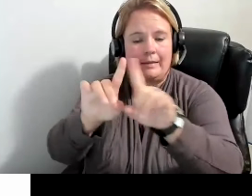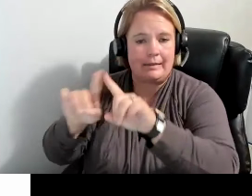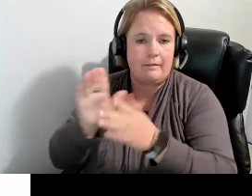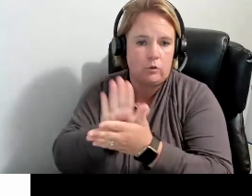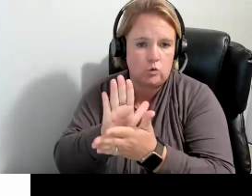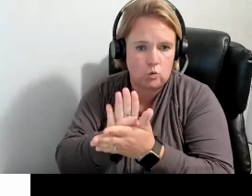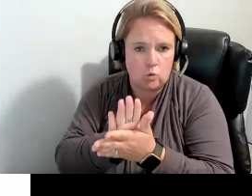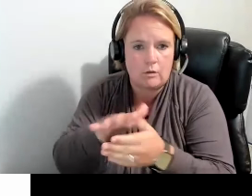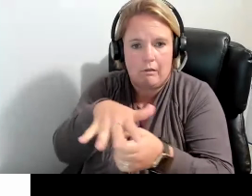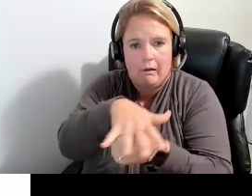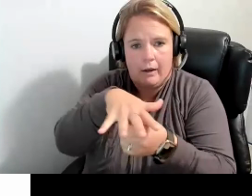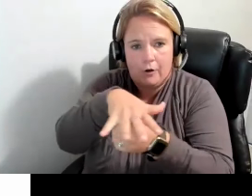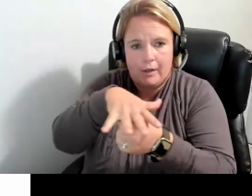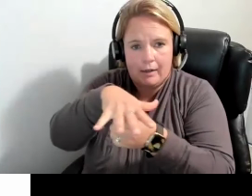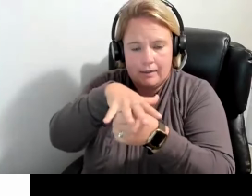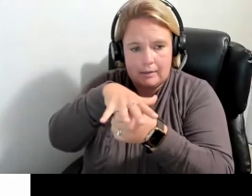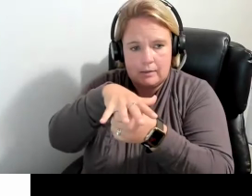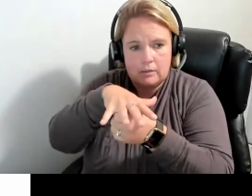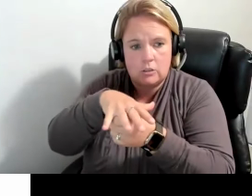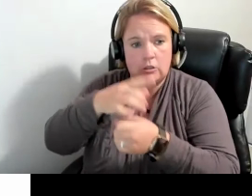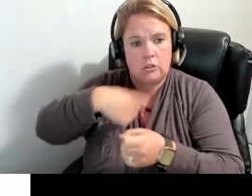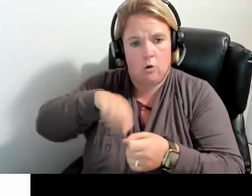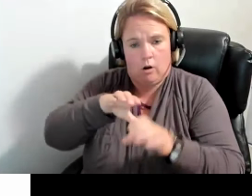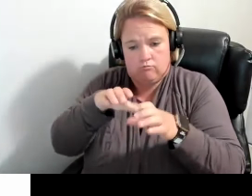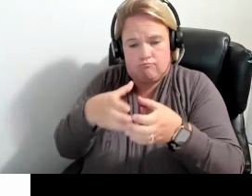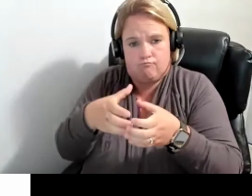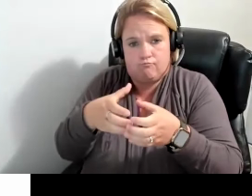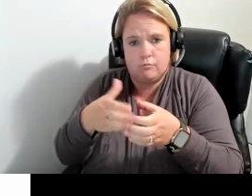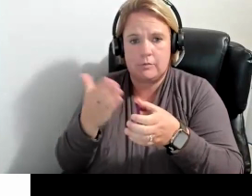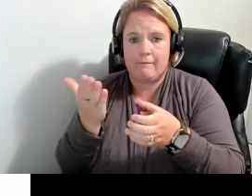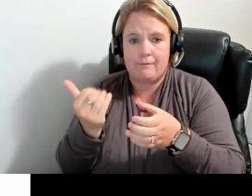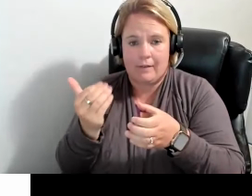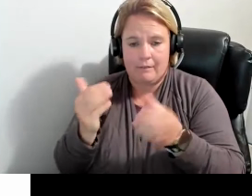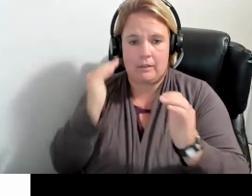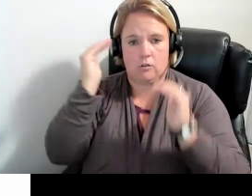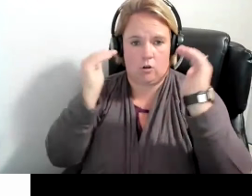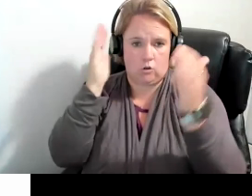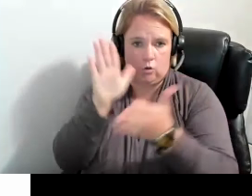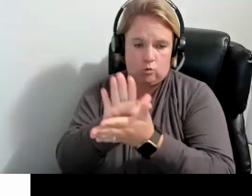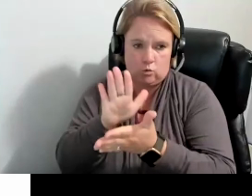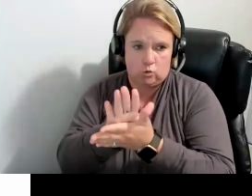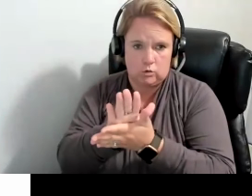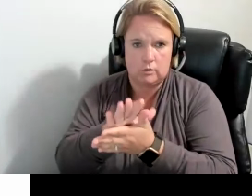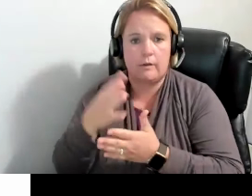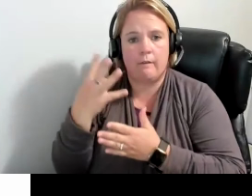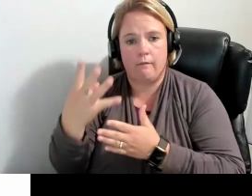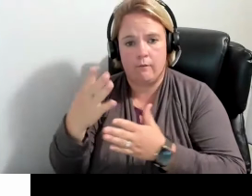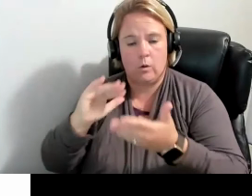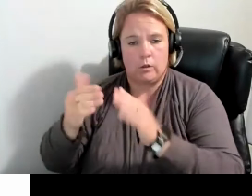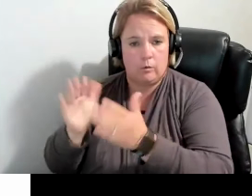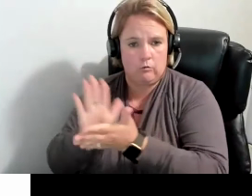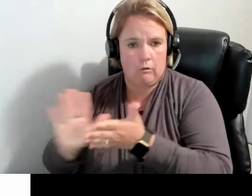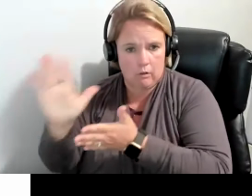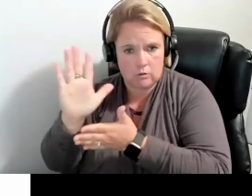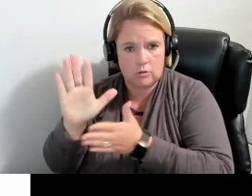those areas. So you can see that our consortium consists of 15 adult schools, 4 community colleges. So all of our state